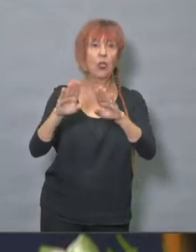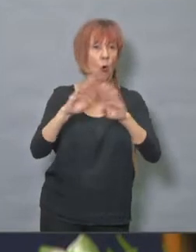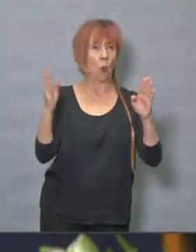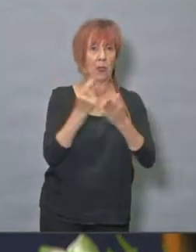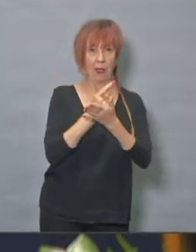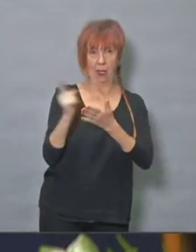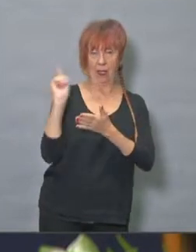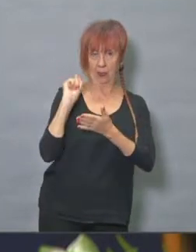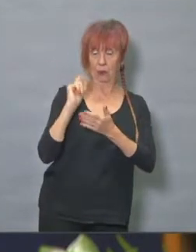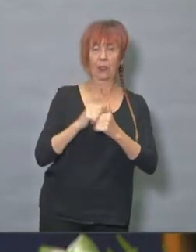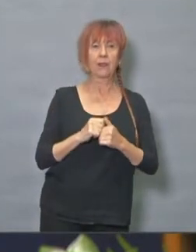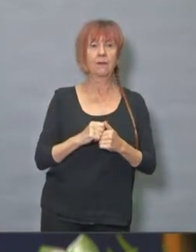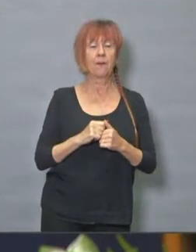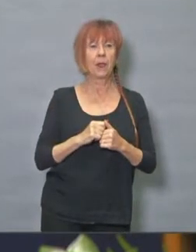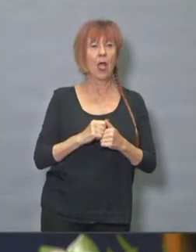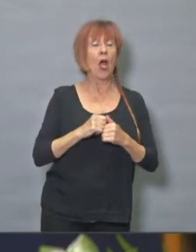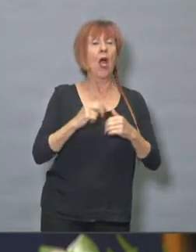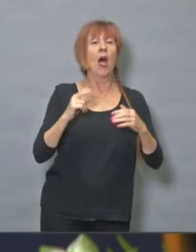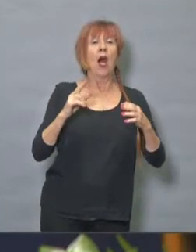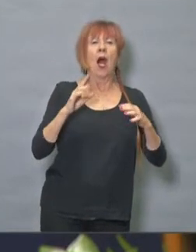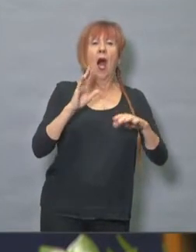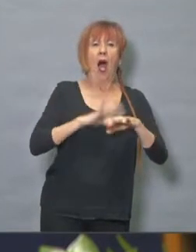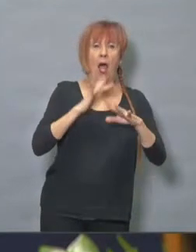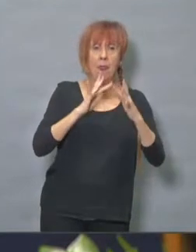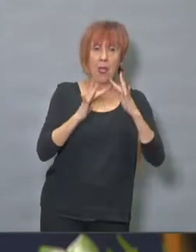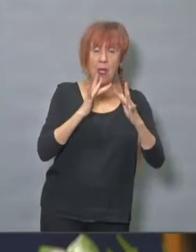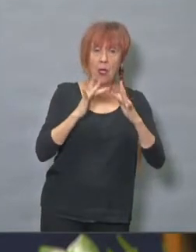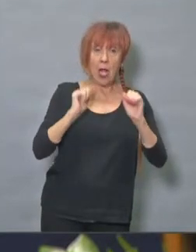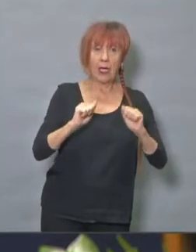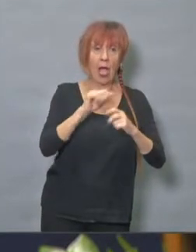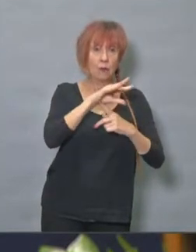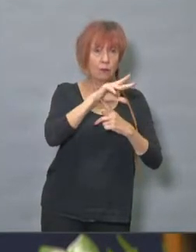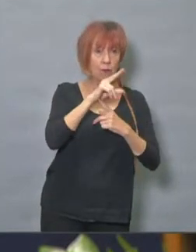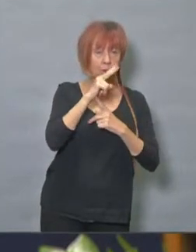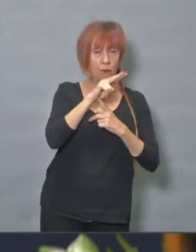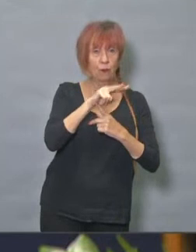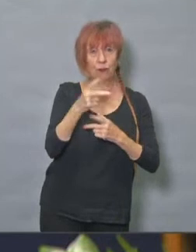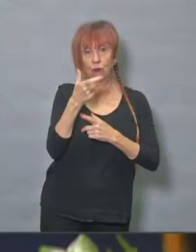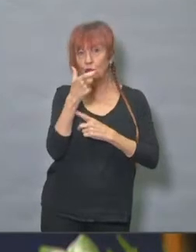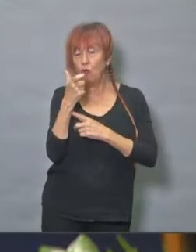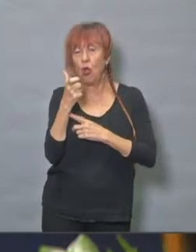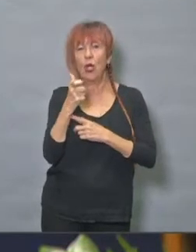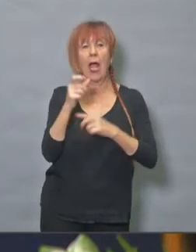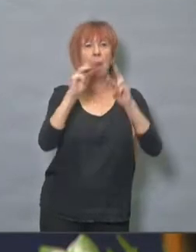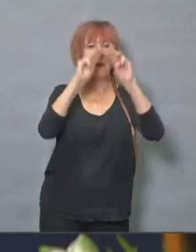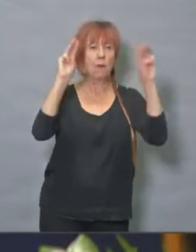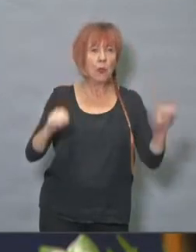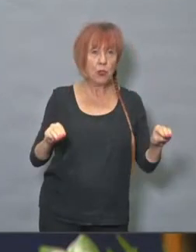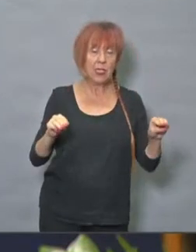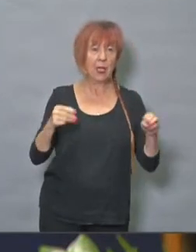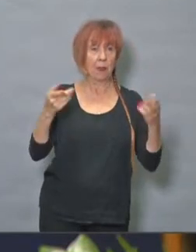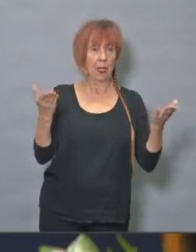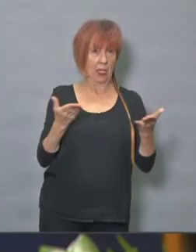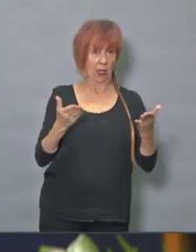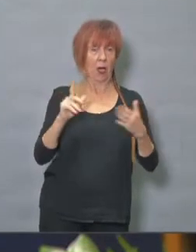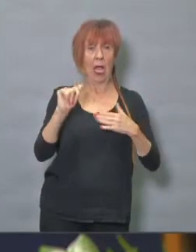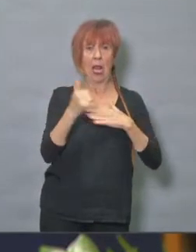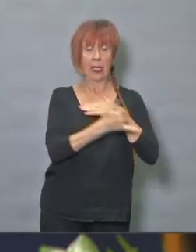Taking an online tour of museums and galleries here in Los Angeles County and around the world provide a